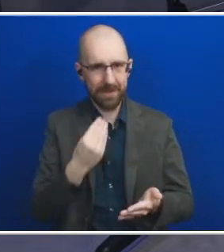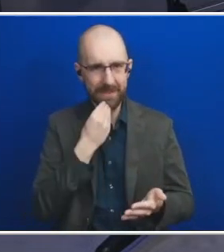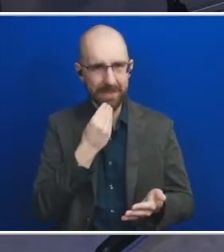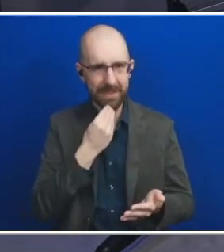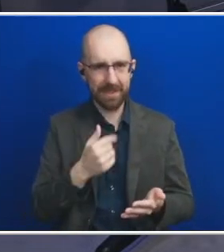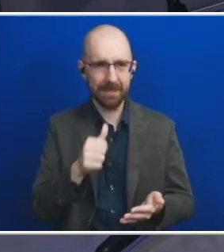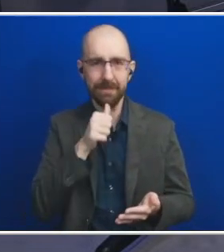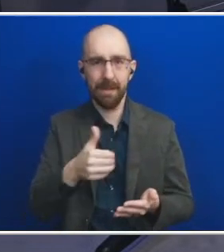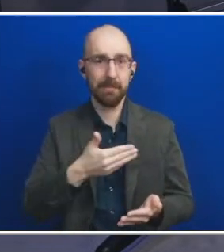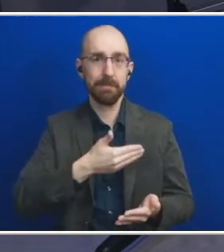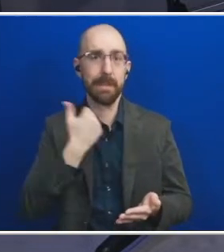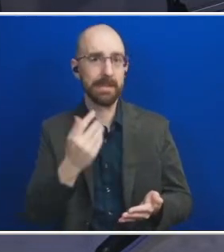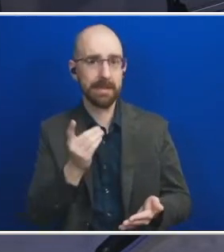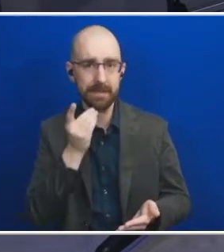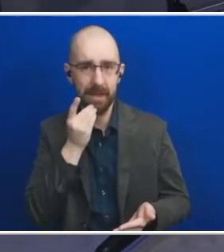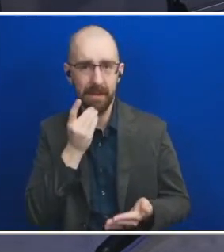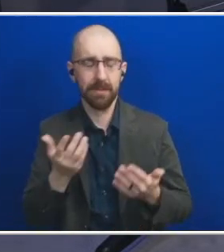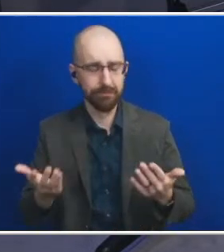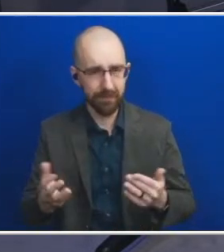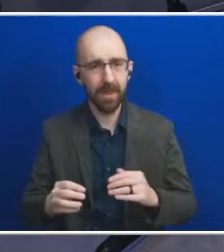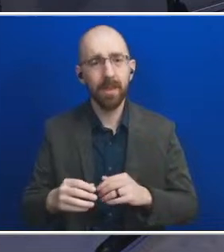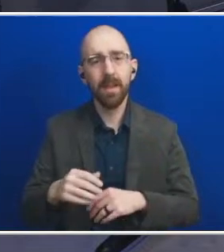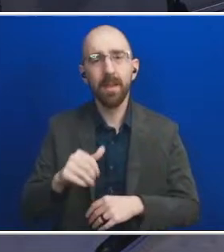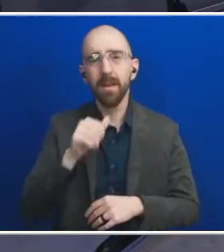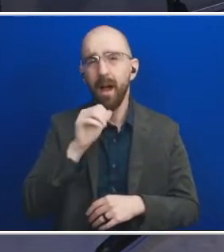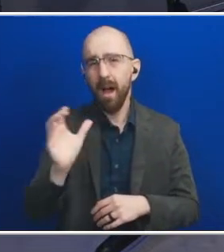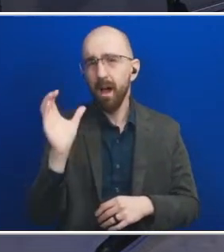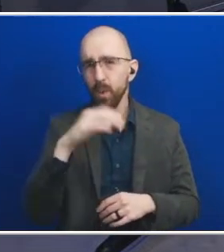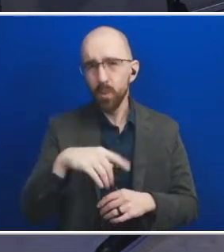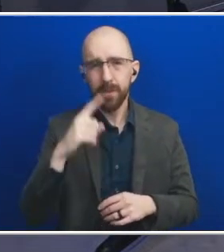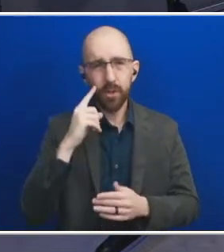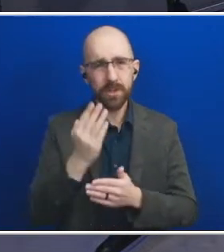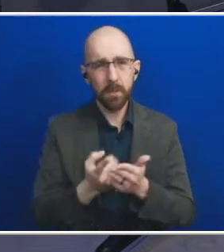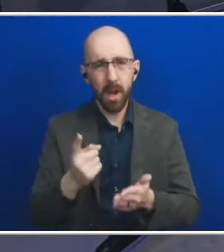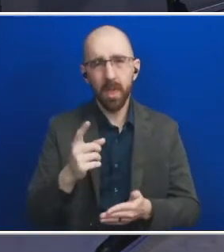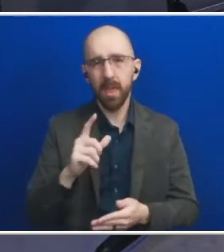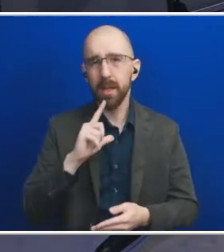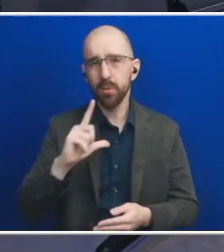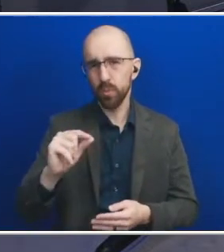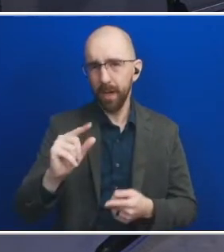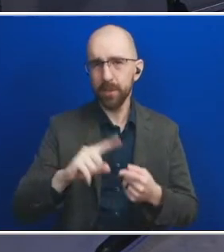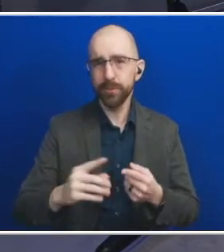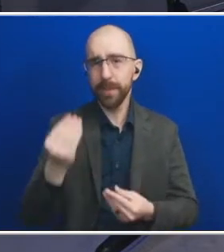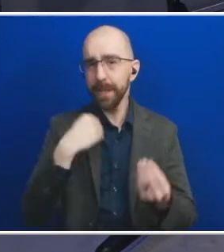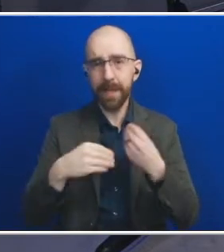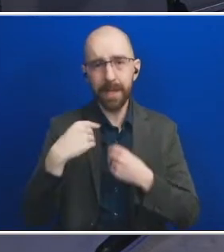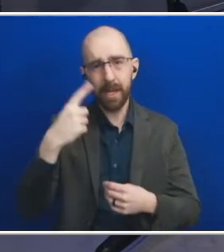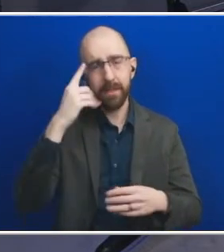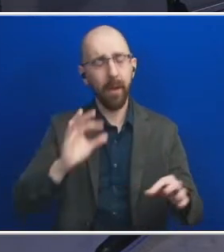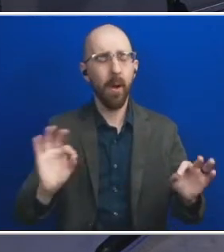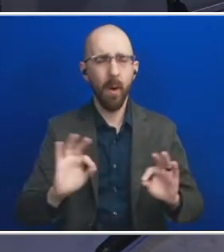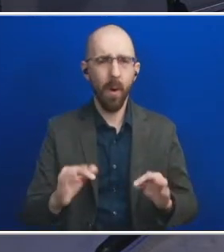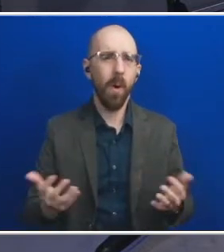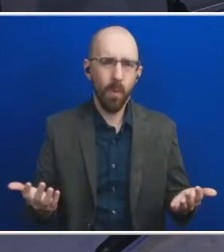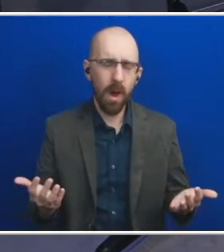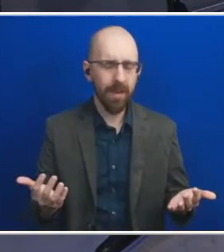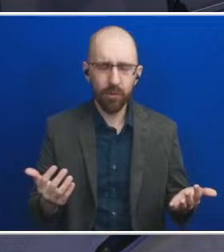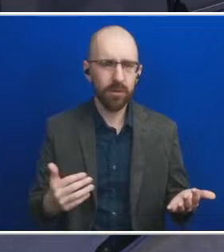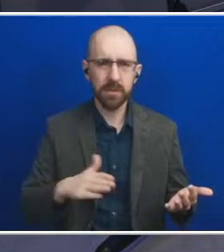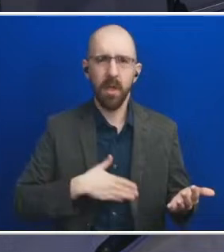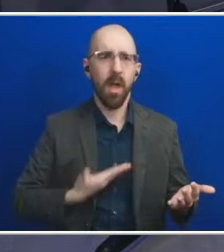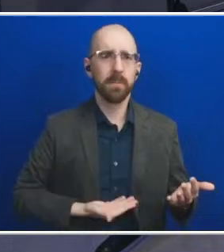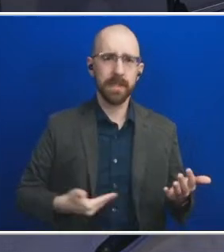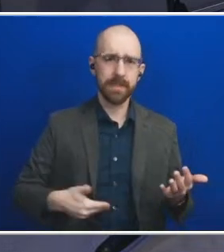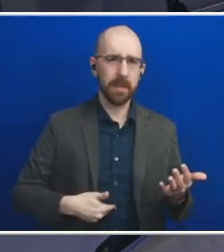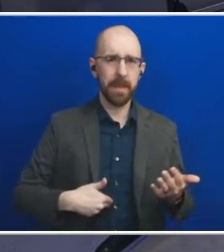So would it be not unusual for somebody in their young 20s to be eating stuff and just pass it off as maybe, okay, upset stomach, maybe eating a bunch